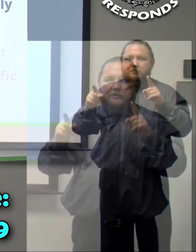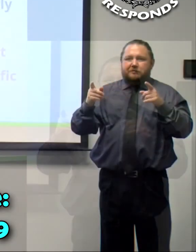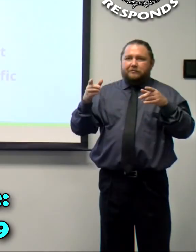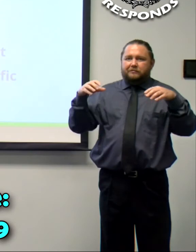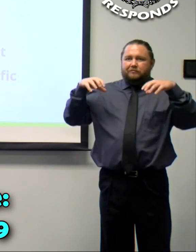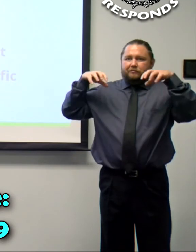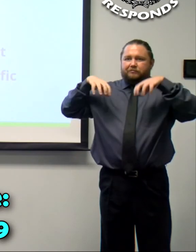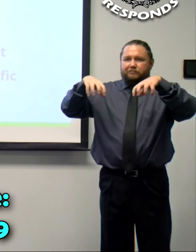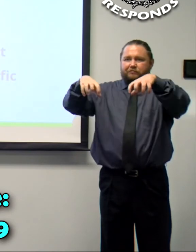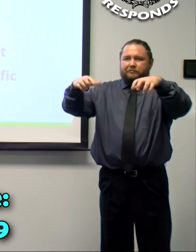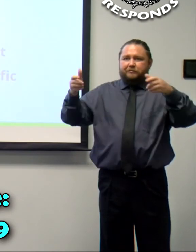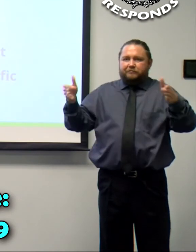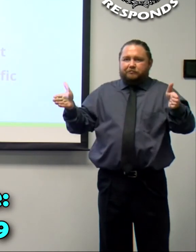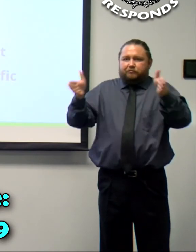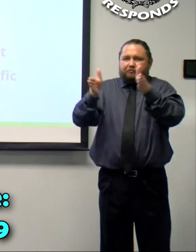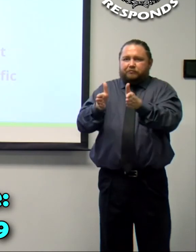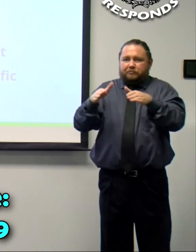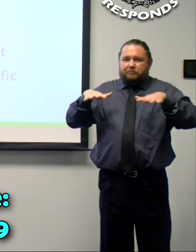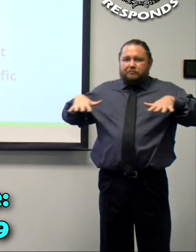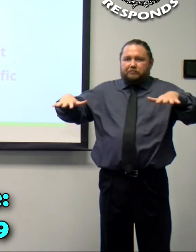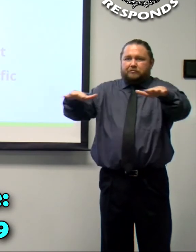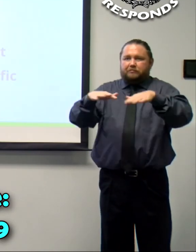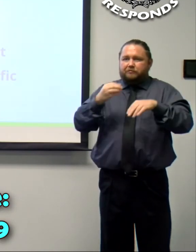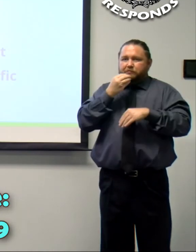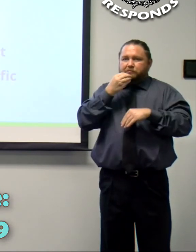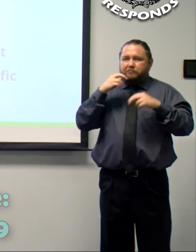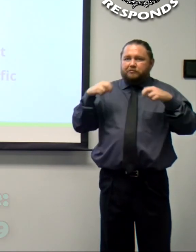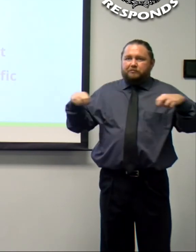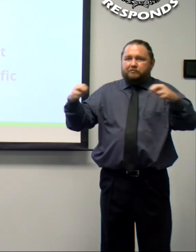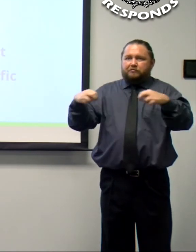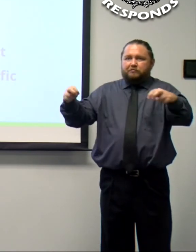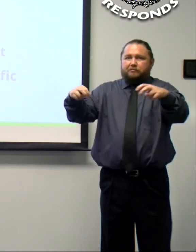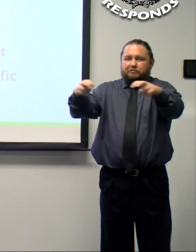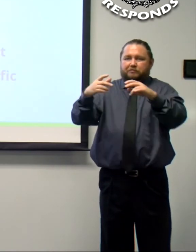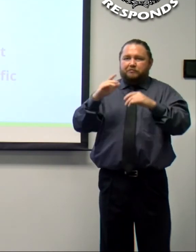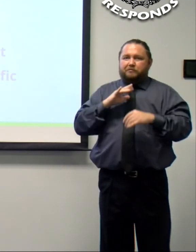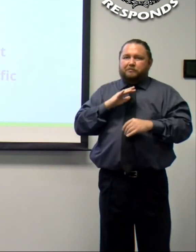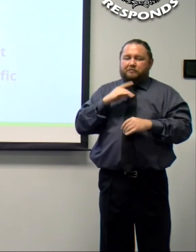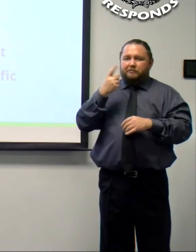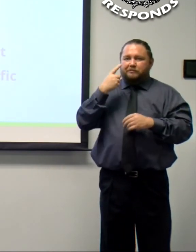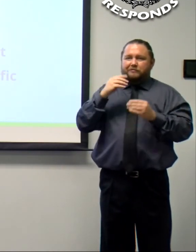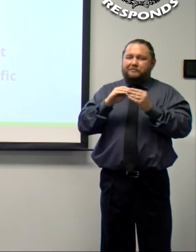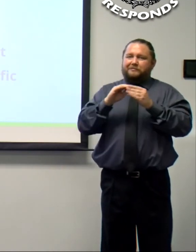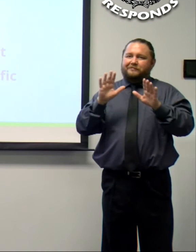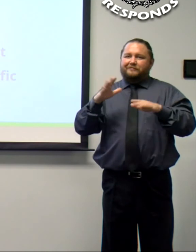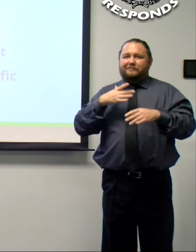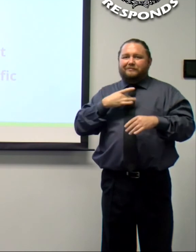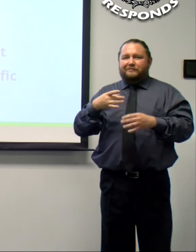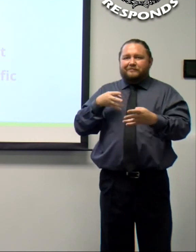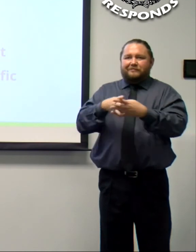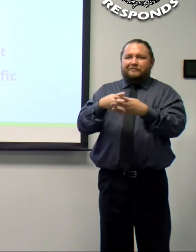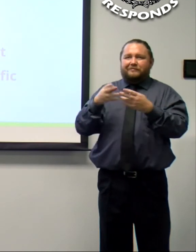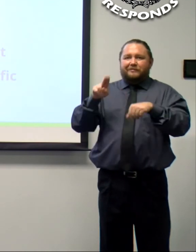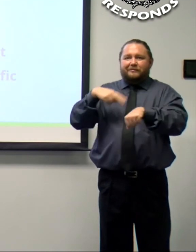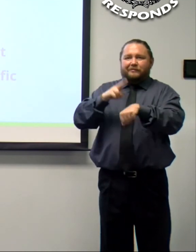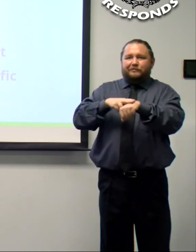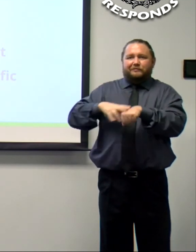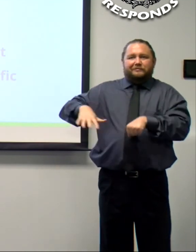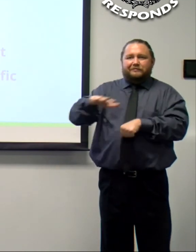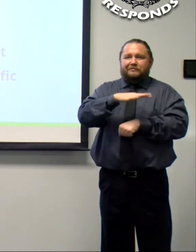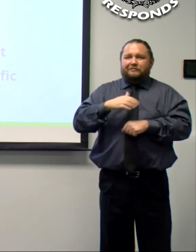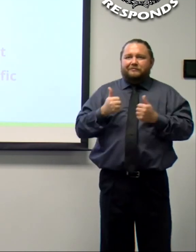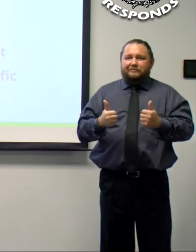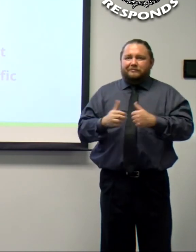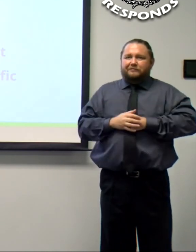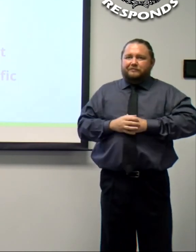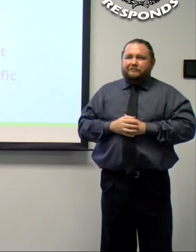lively, and a lot going on down there. Now, there is the requirement that these tables remain